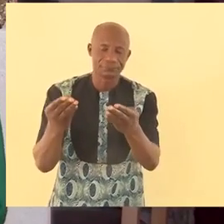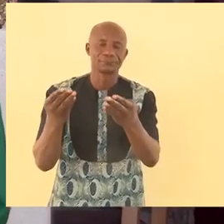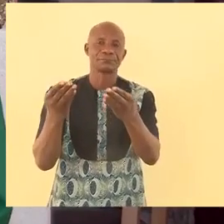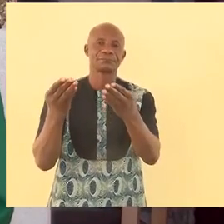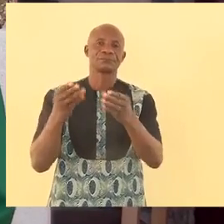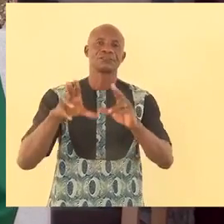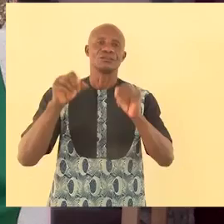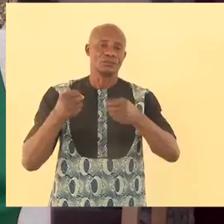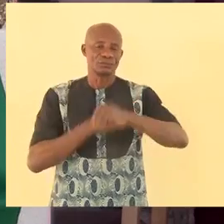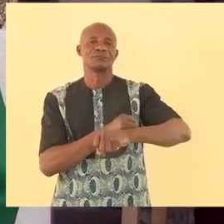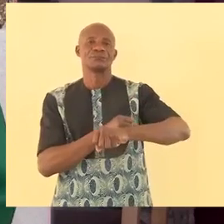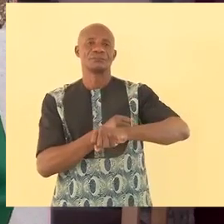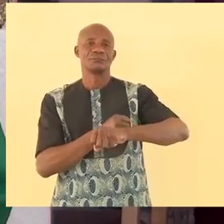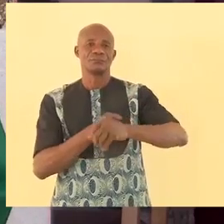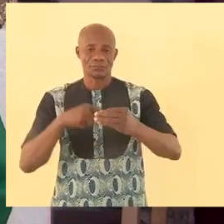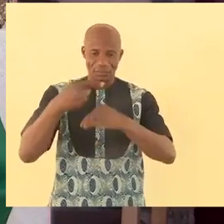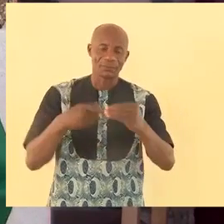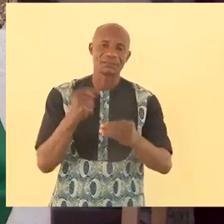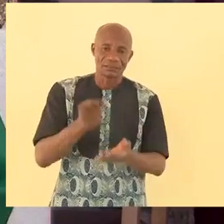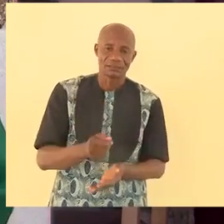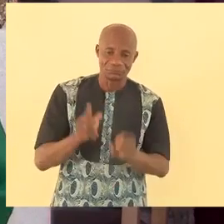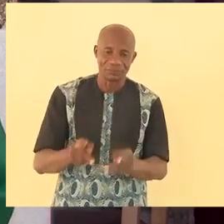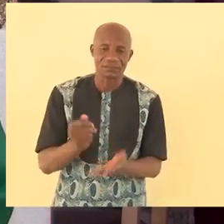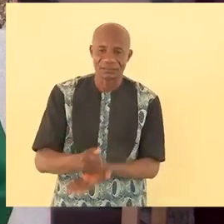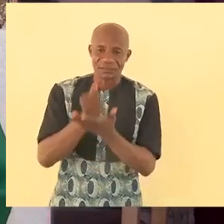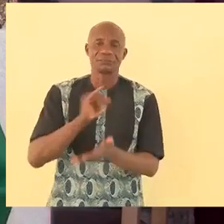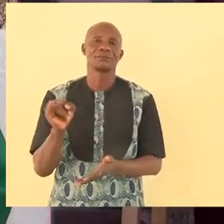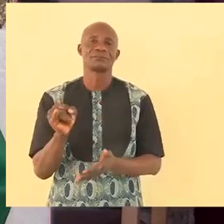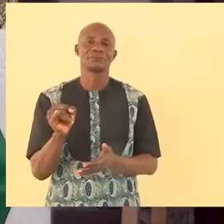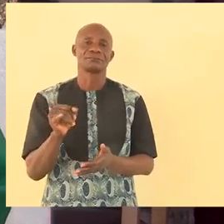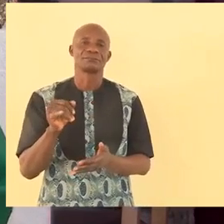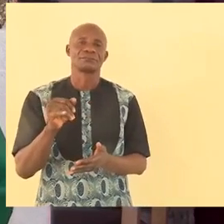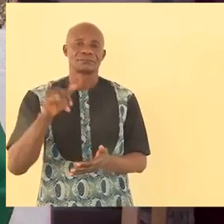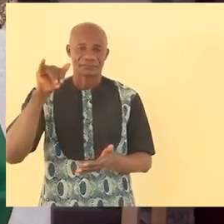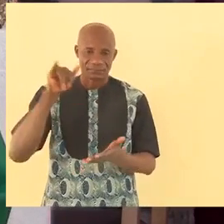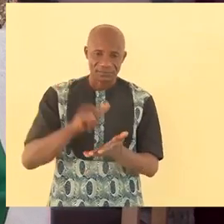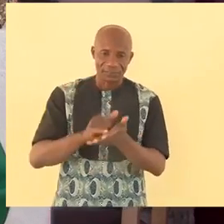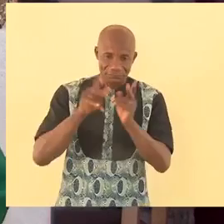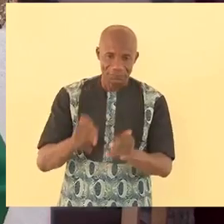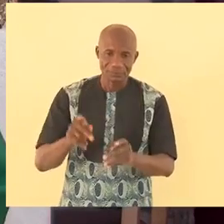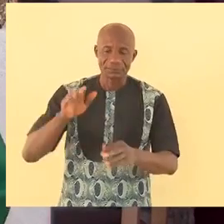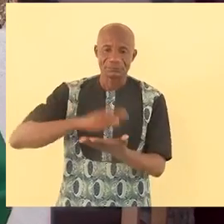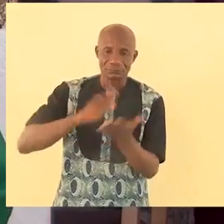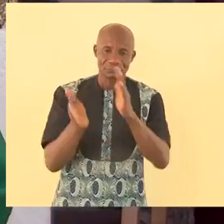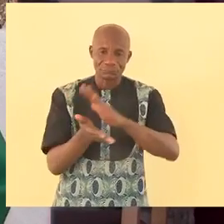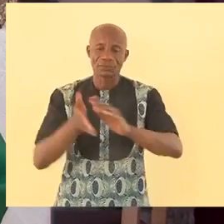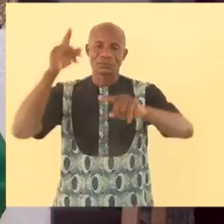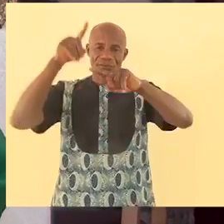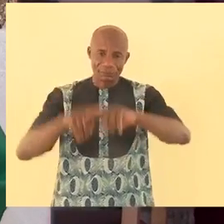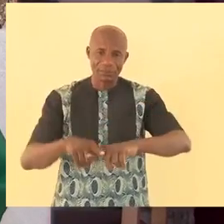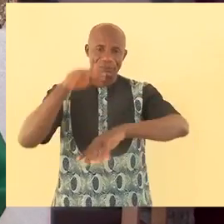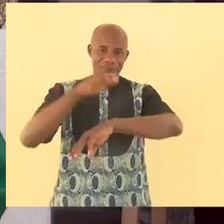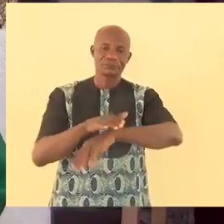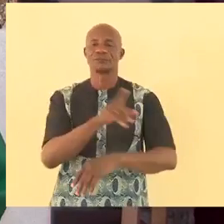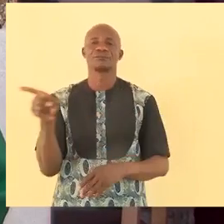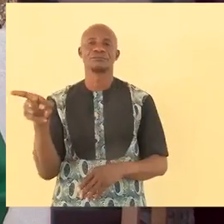the insecurity, and then about the person you are helping somebody, and then the person now becomes totally dependent on you.